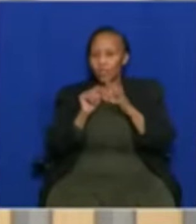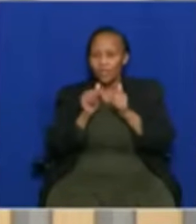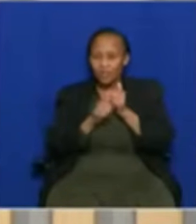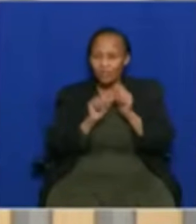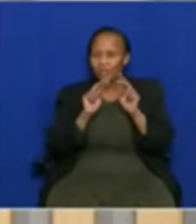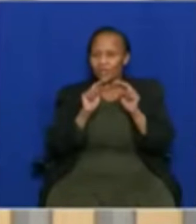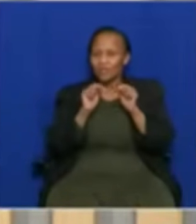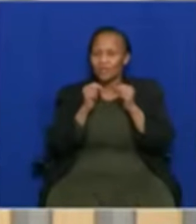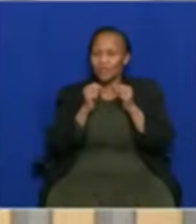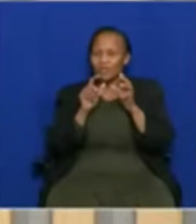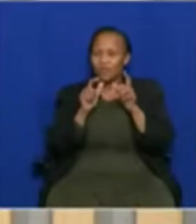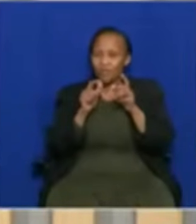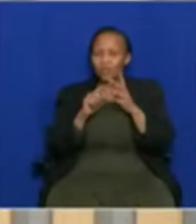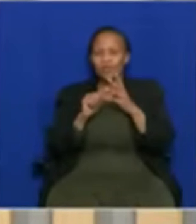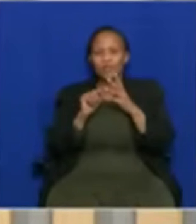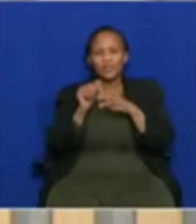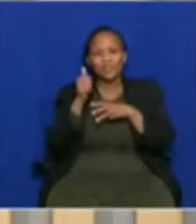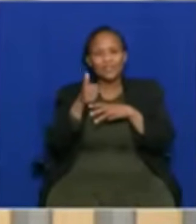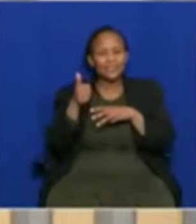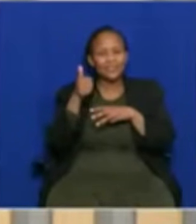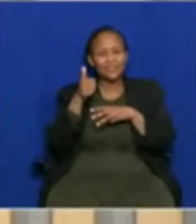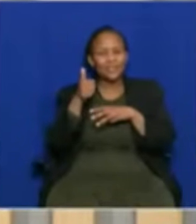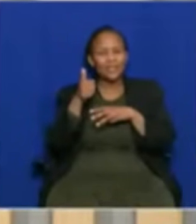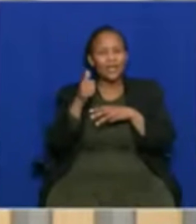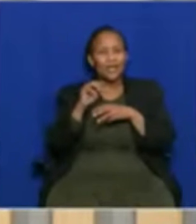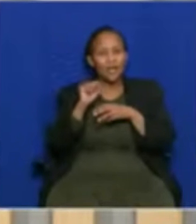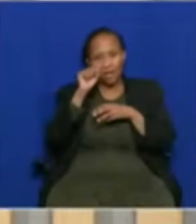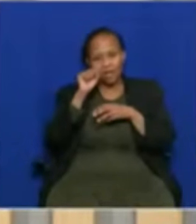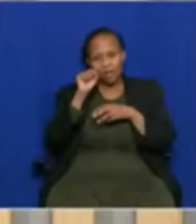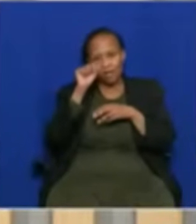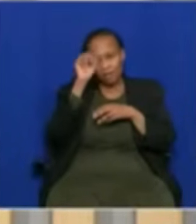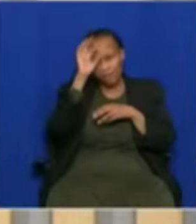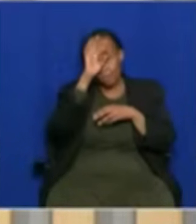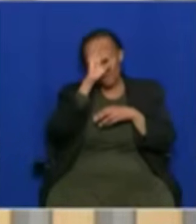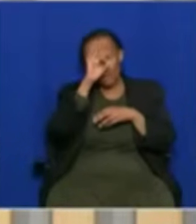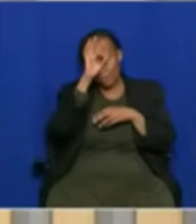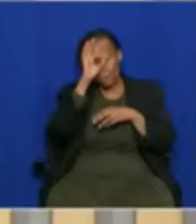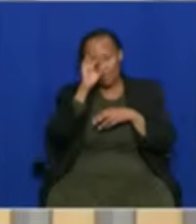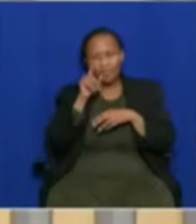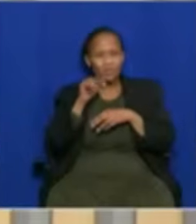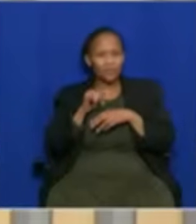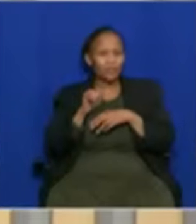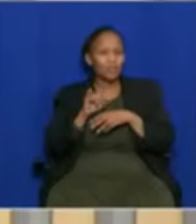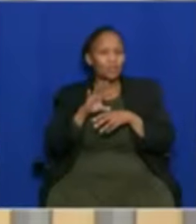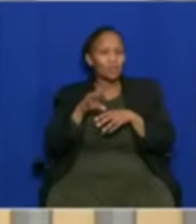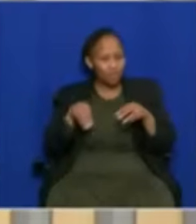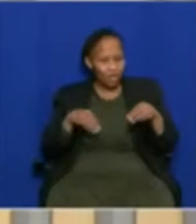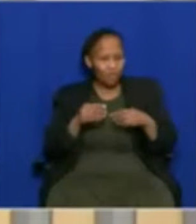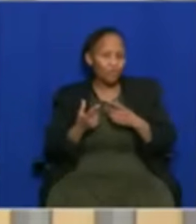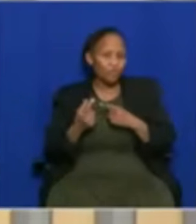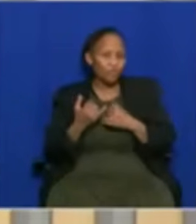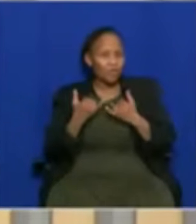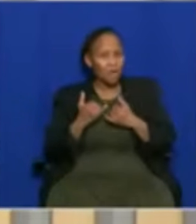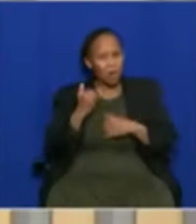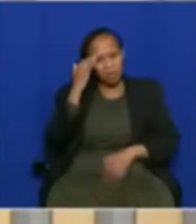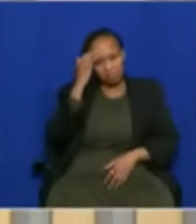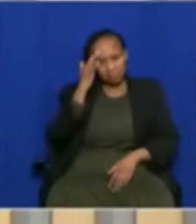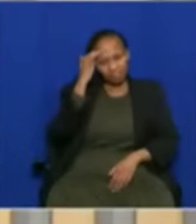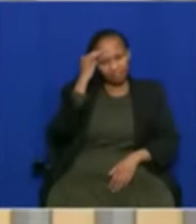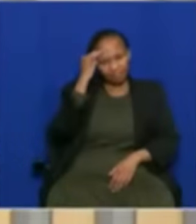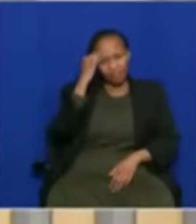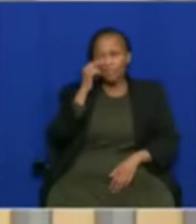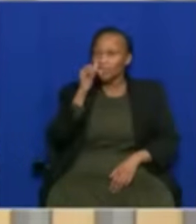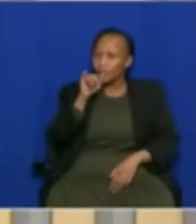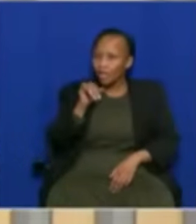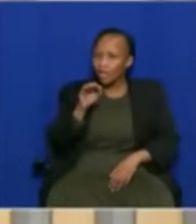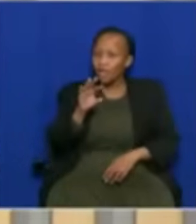for corruption, then we have to ask ourselves the question is, what is it IDEC's business to go into a space